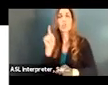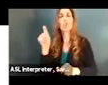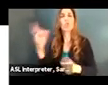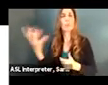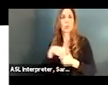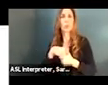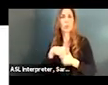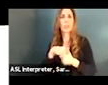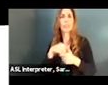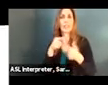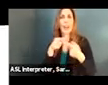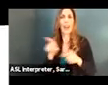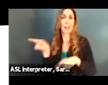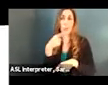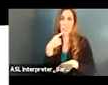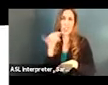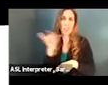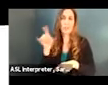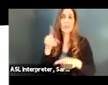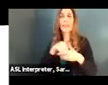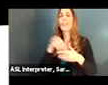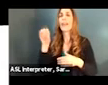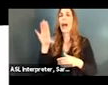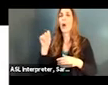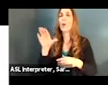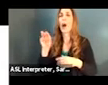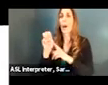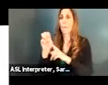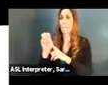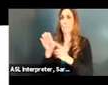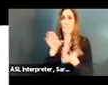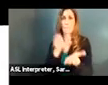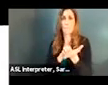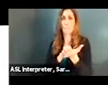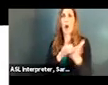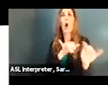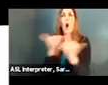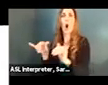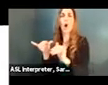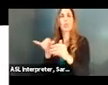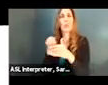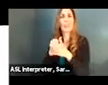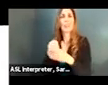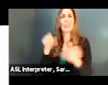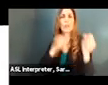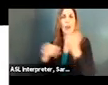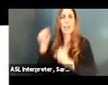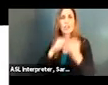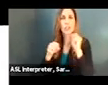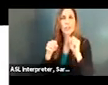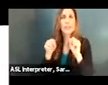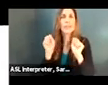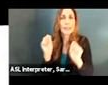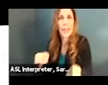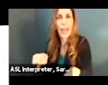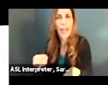included, as you said, in the outcomes, but it can also be included in the strategies. So the